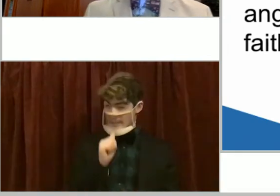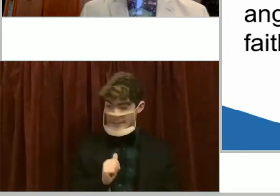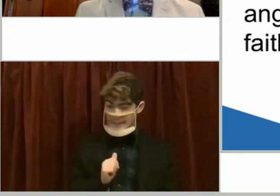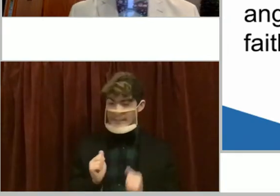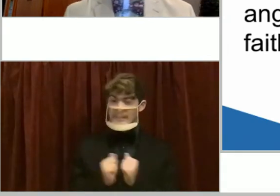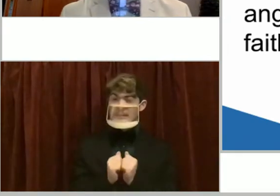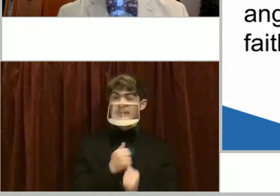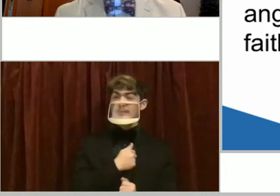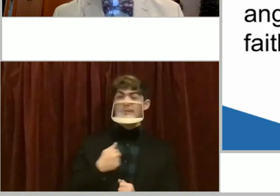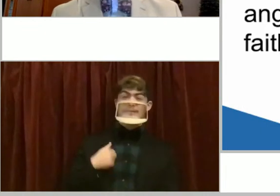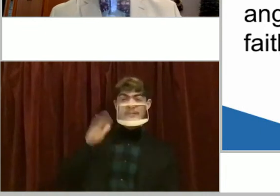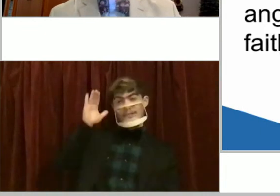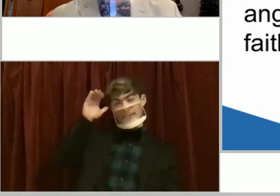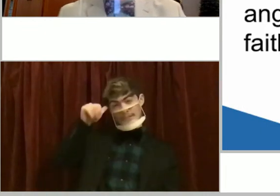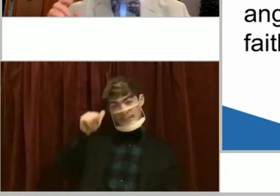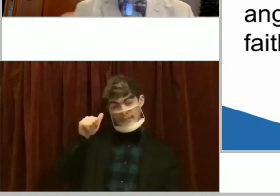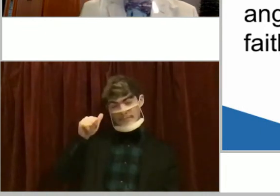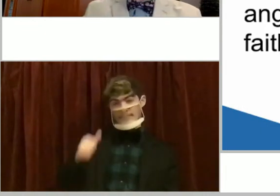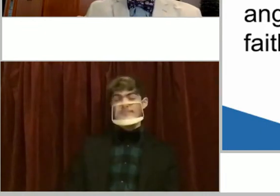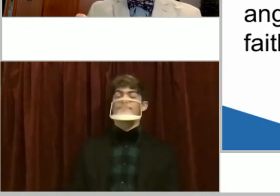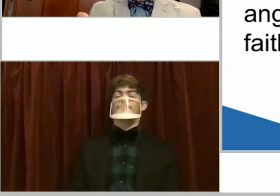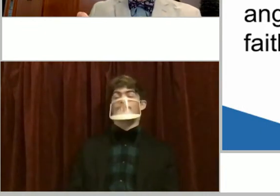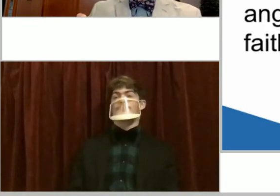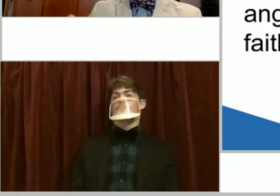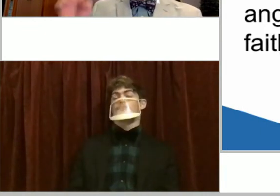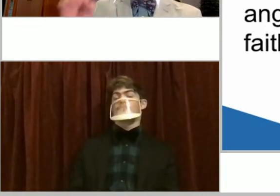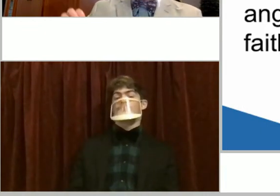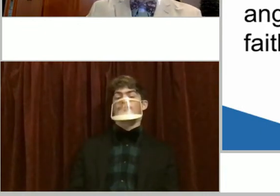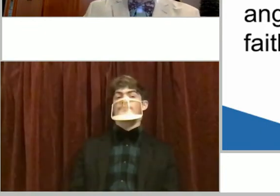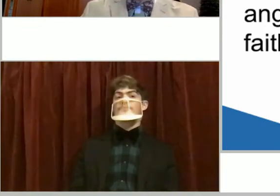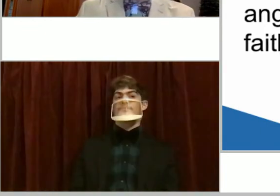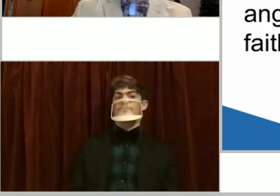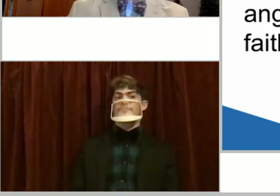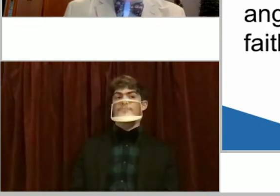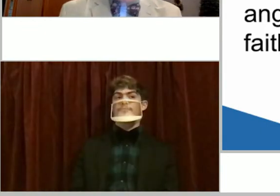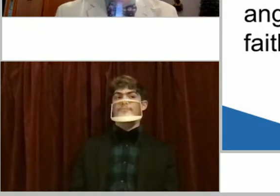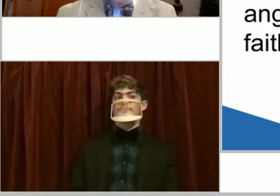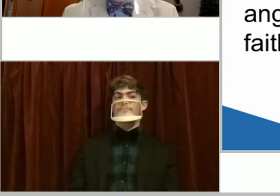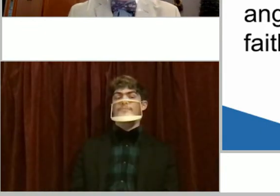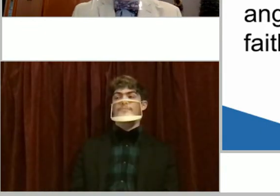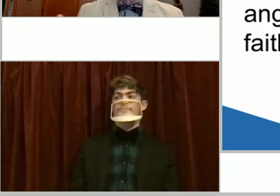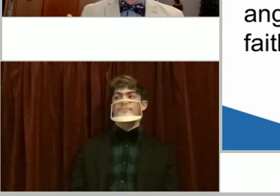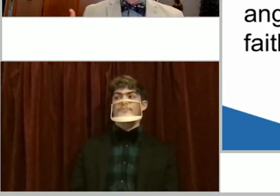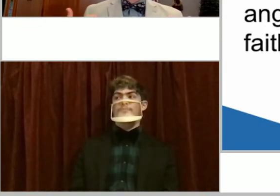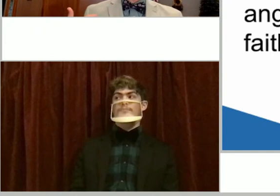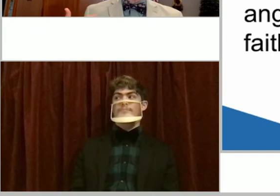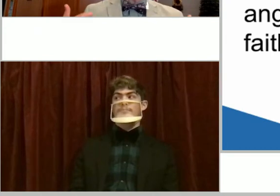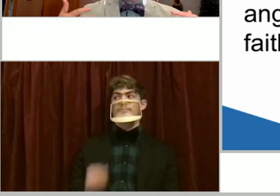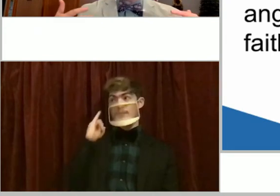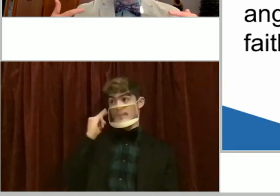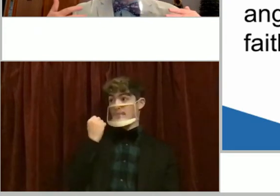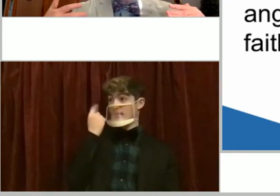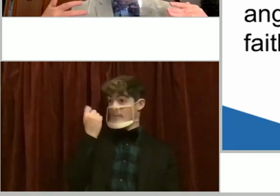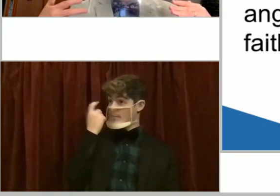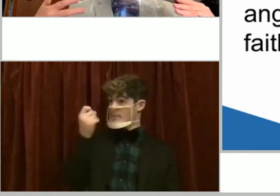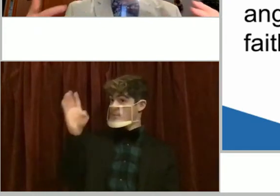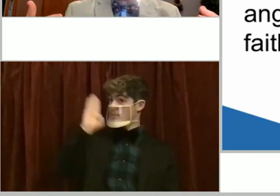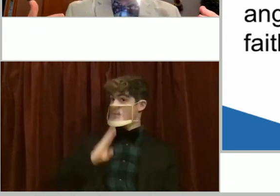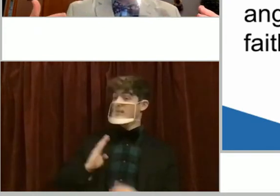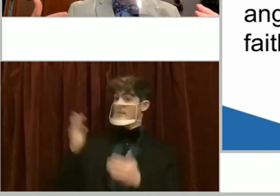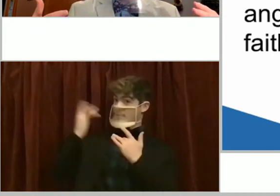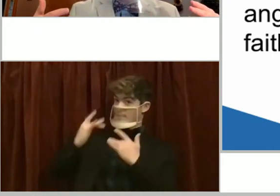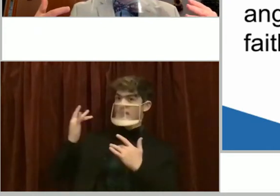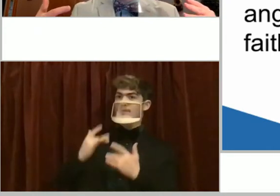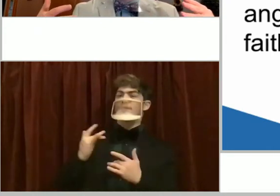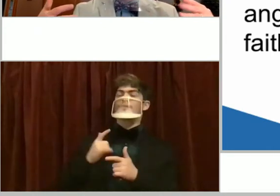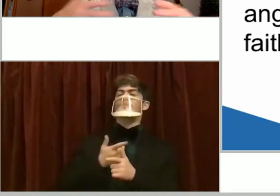obstinate people. But understanding God's compassion helps us see God's nature